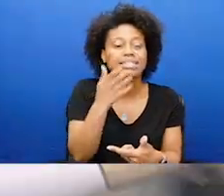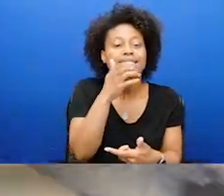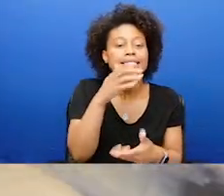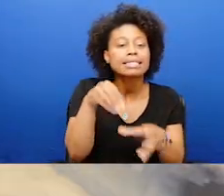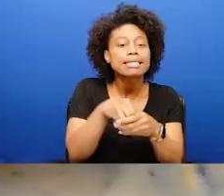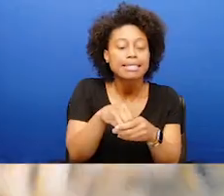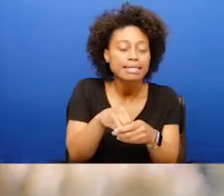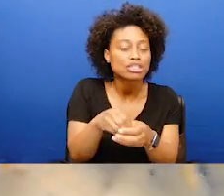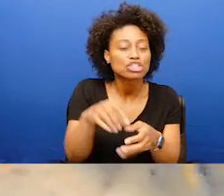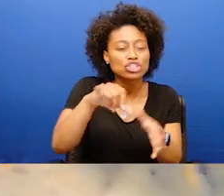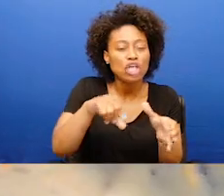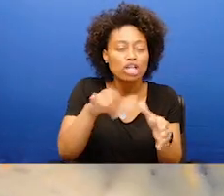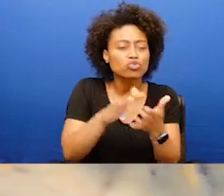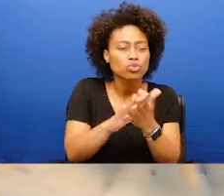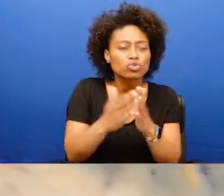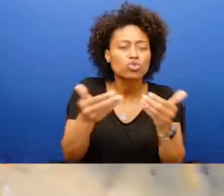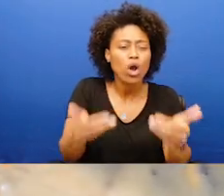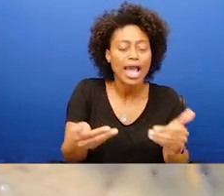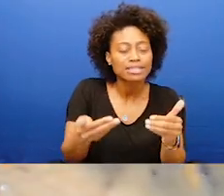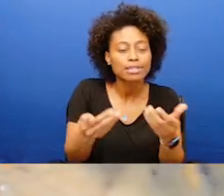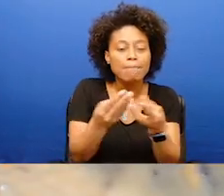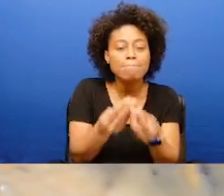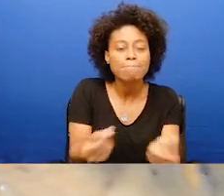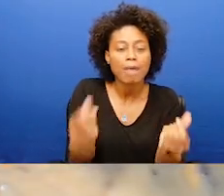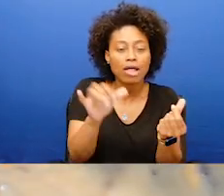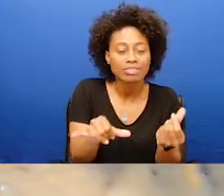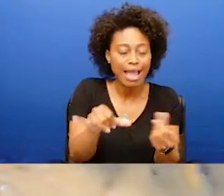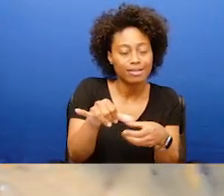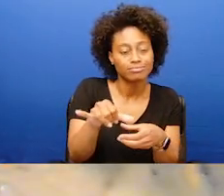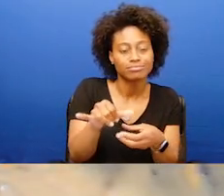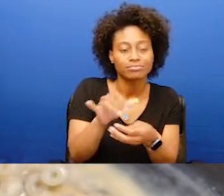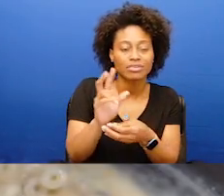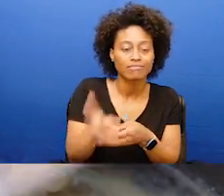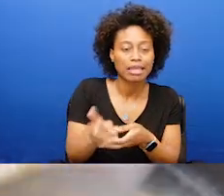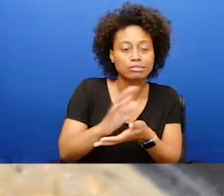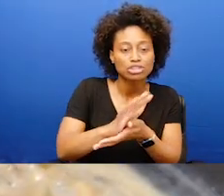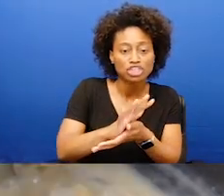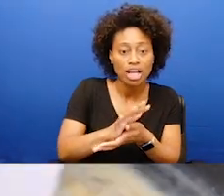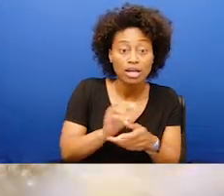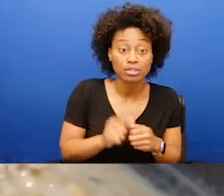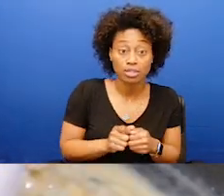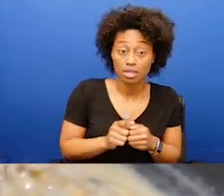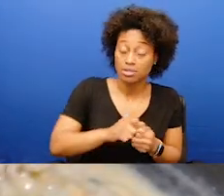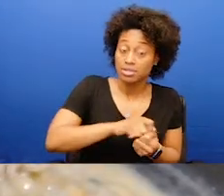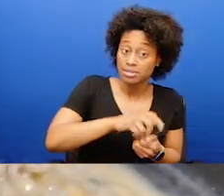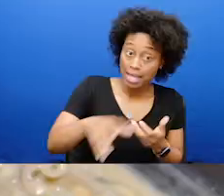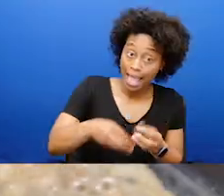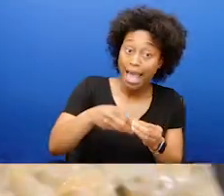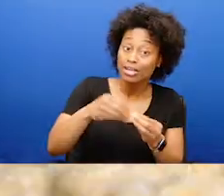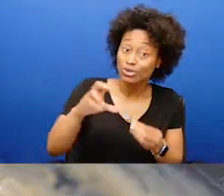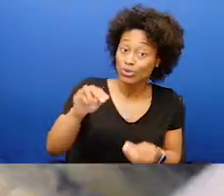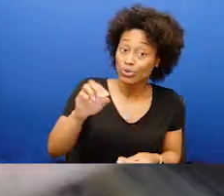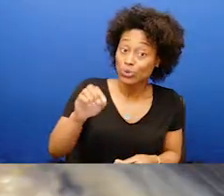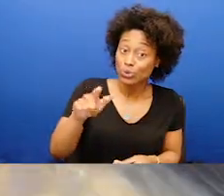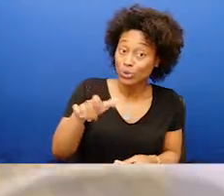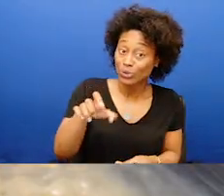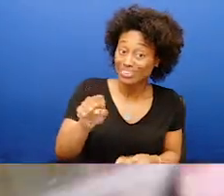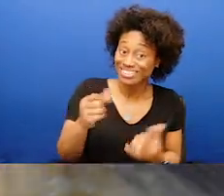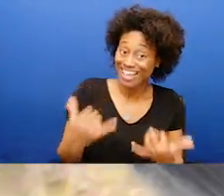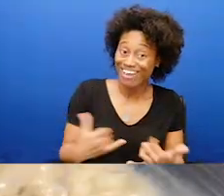sauce is going to melt the cheese. Now add in our elbow noodles. Stir that until that's well